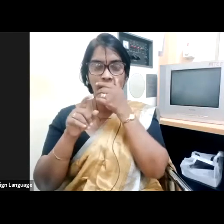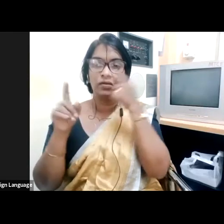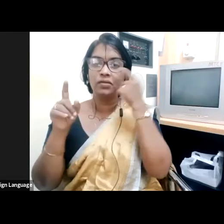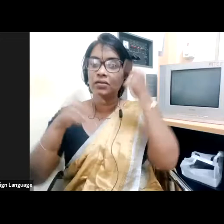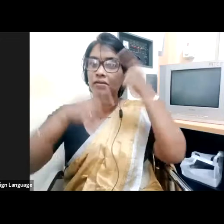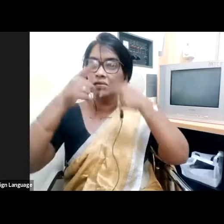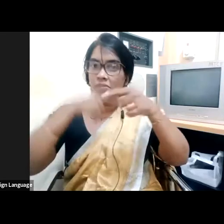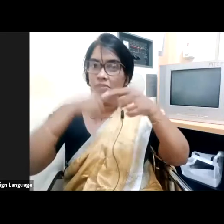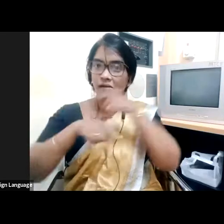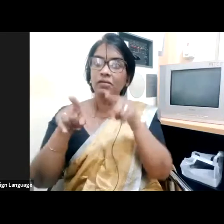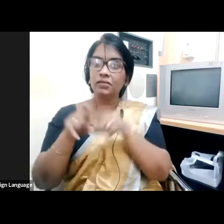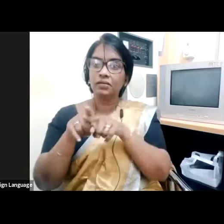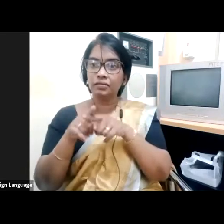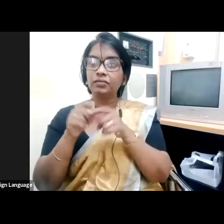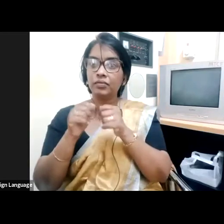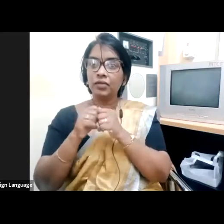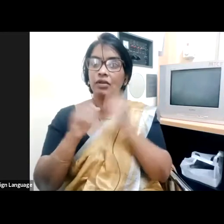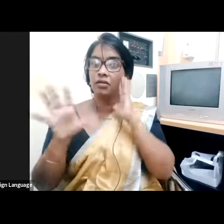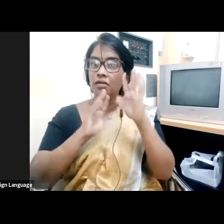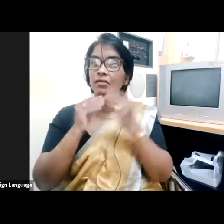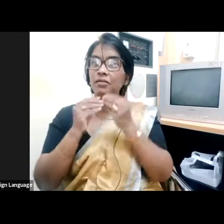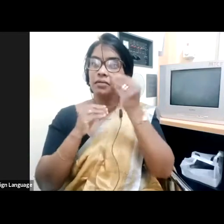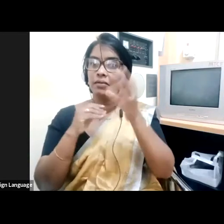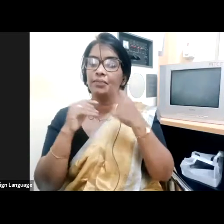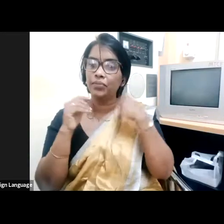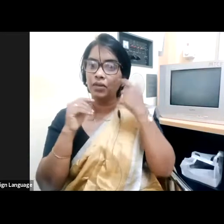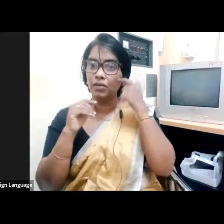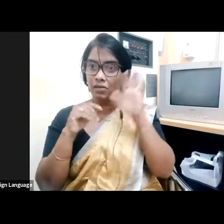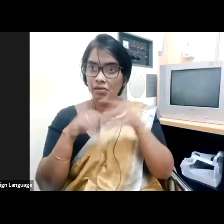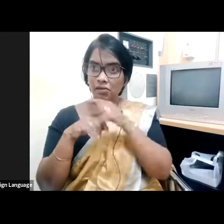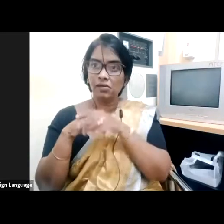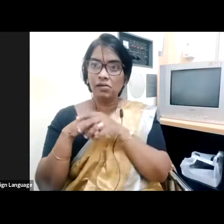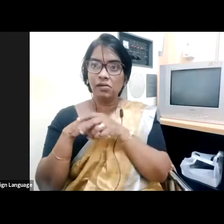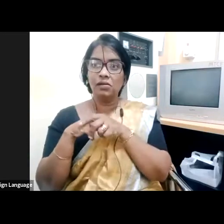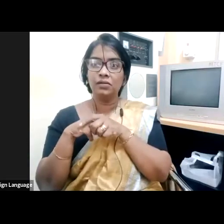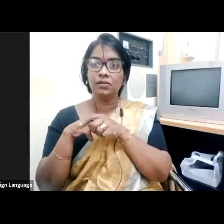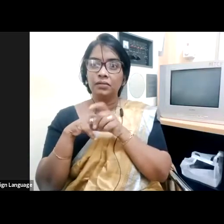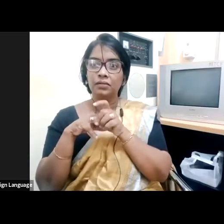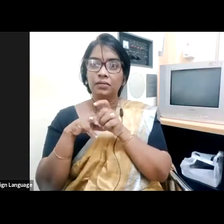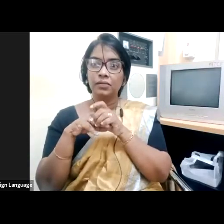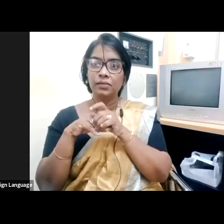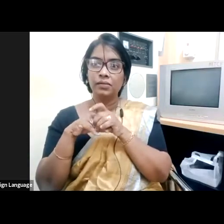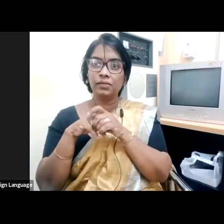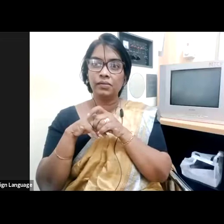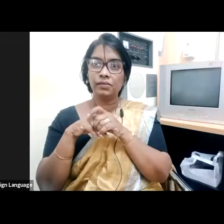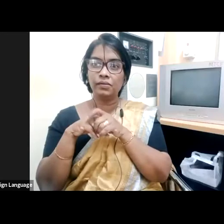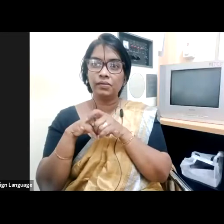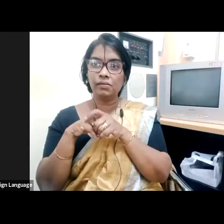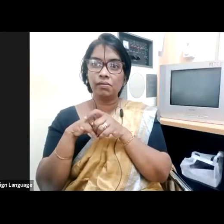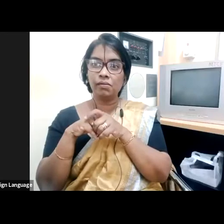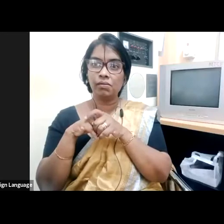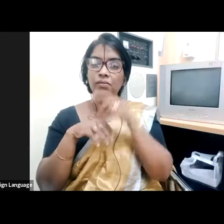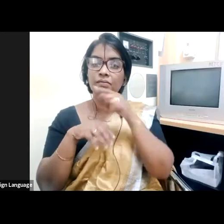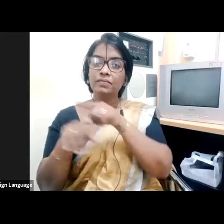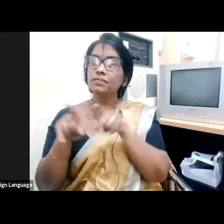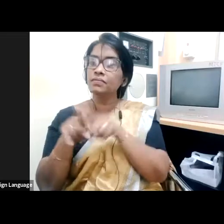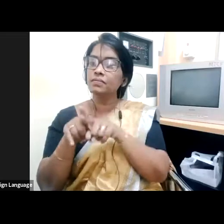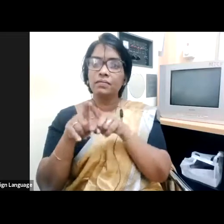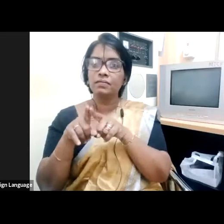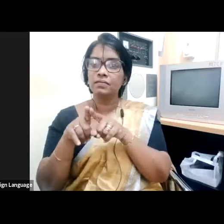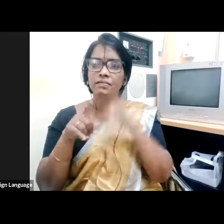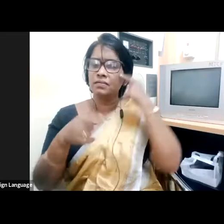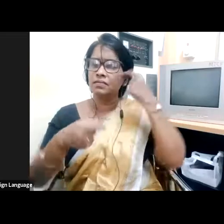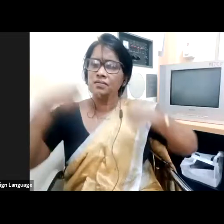societal challenges. And therefore, there is no contradiction, in our view, there's no contradiction between